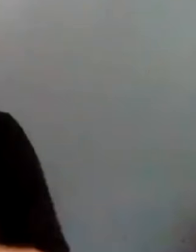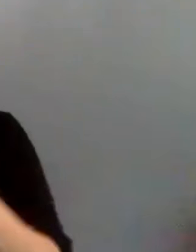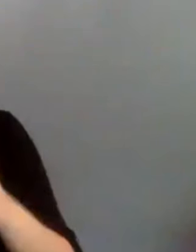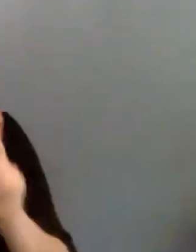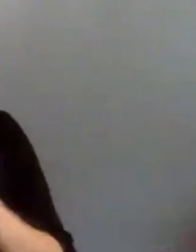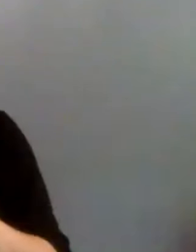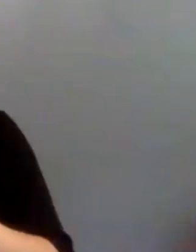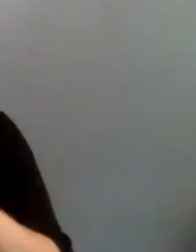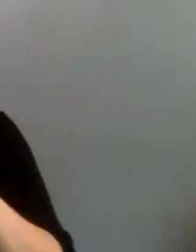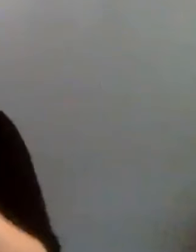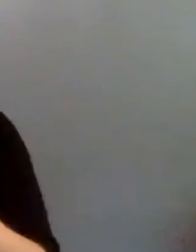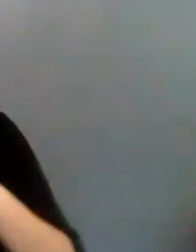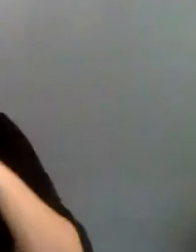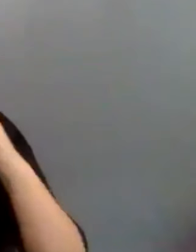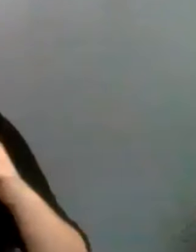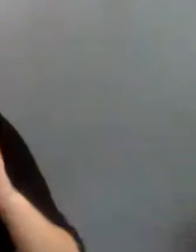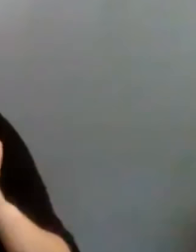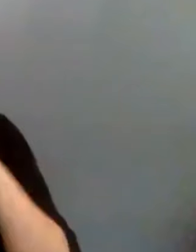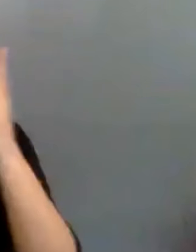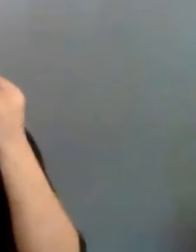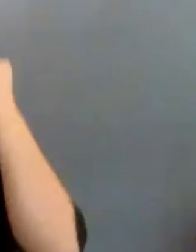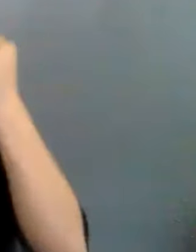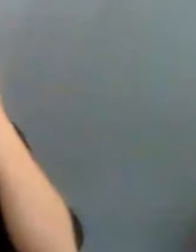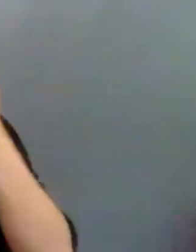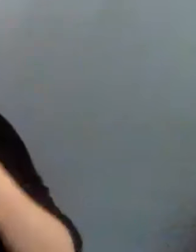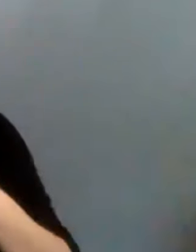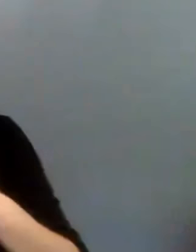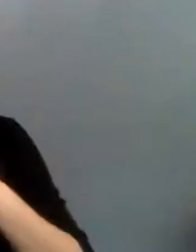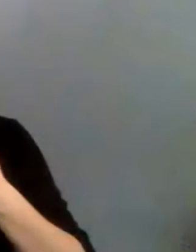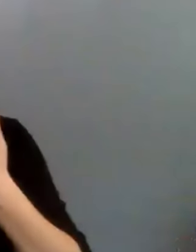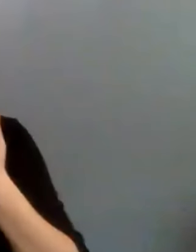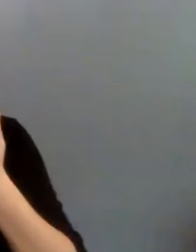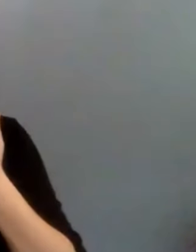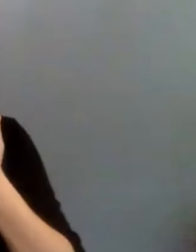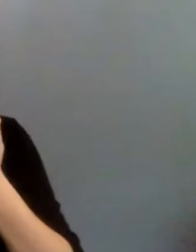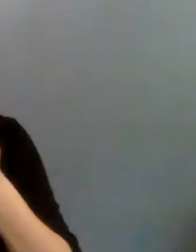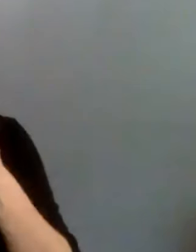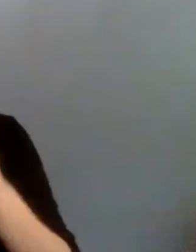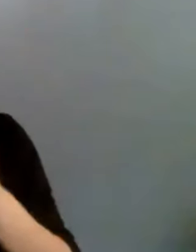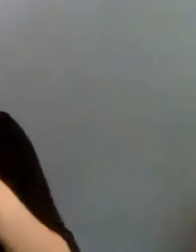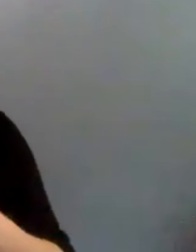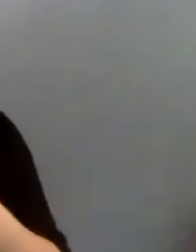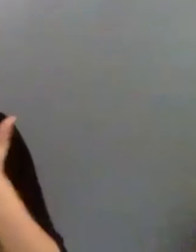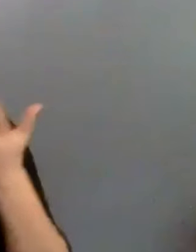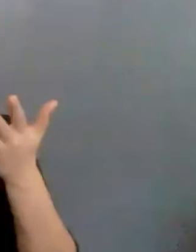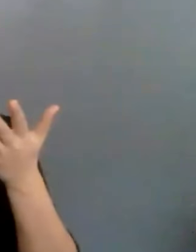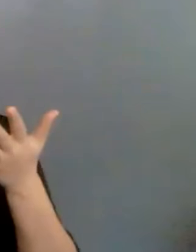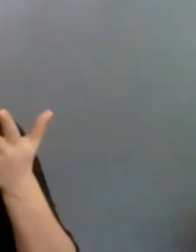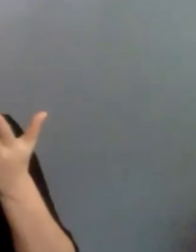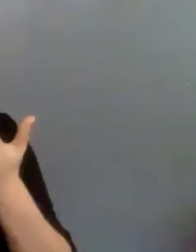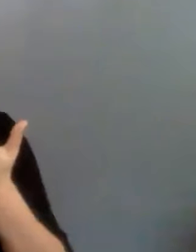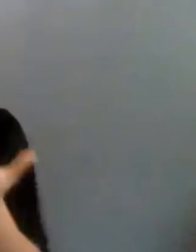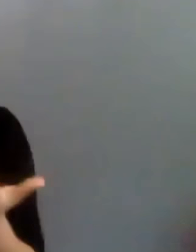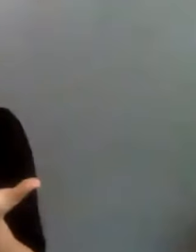have educational innovations and scholarship. And so we really, so I